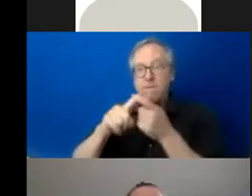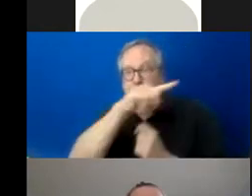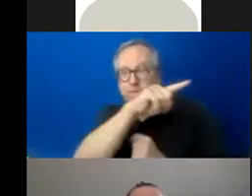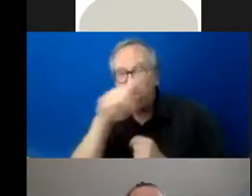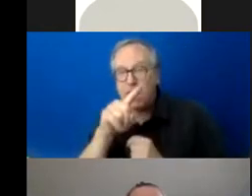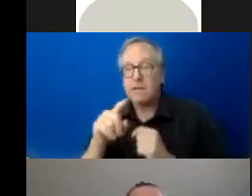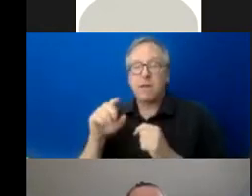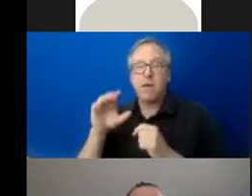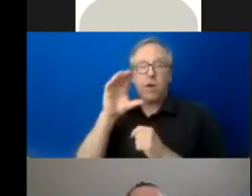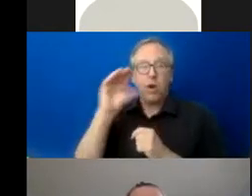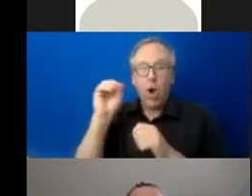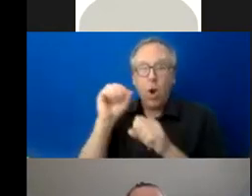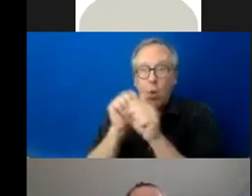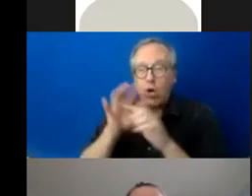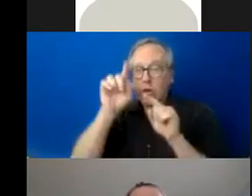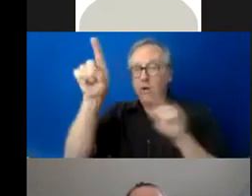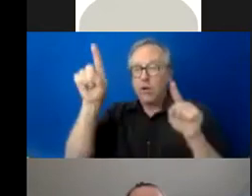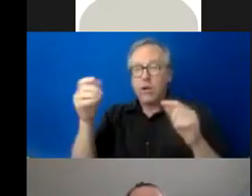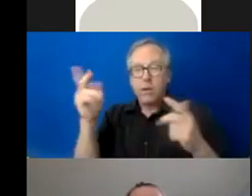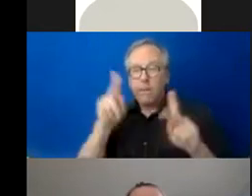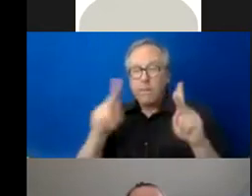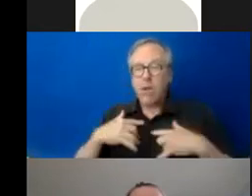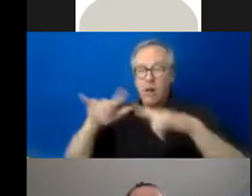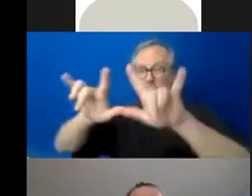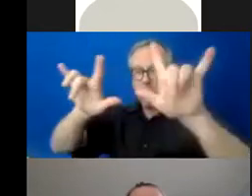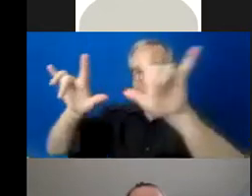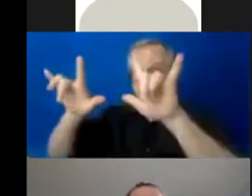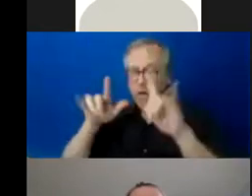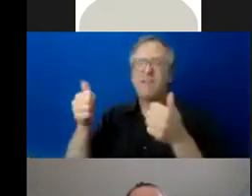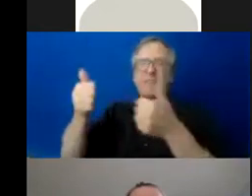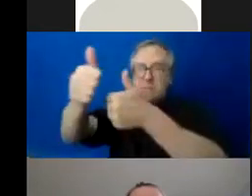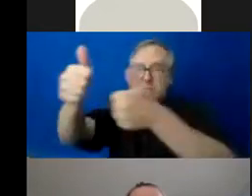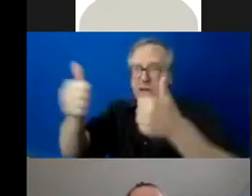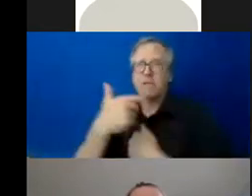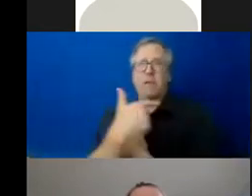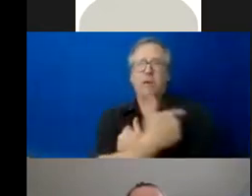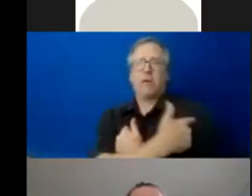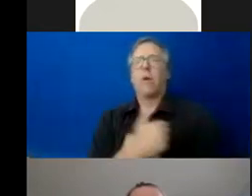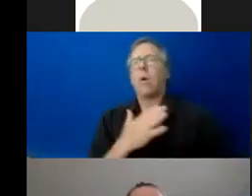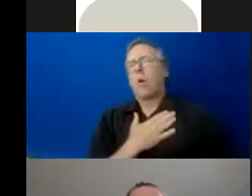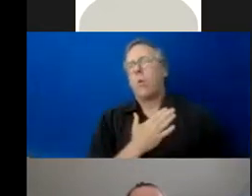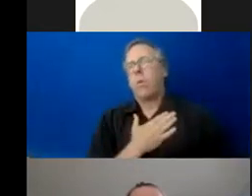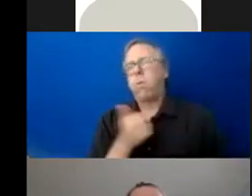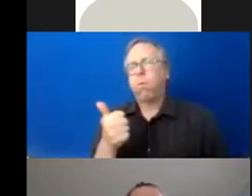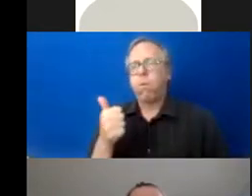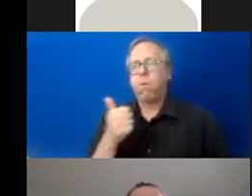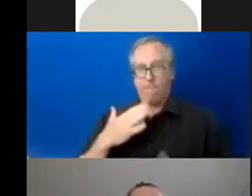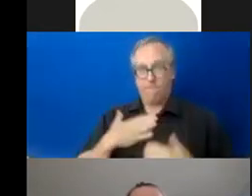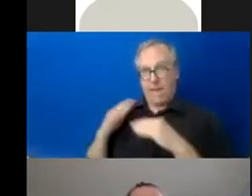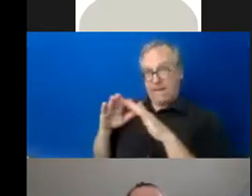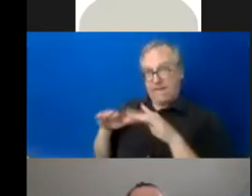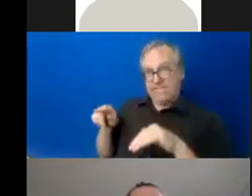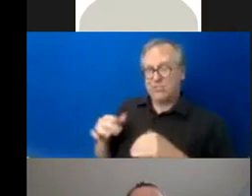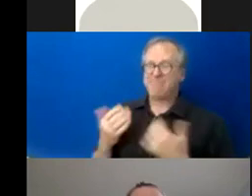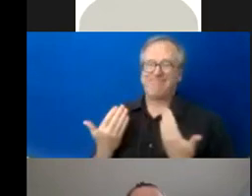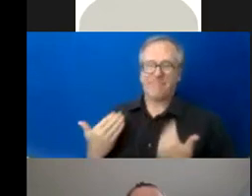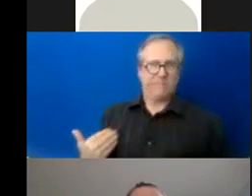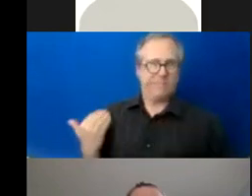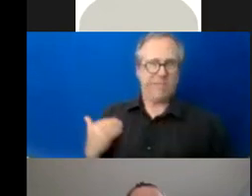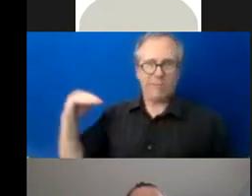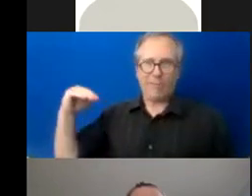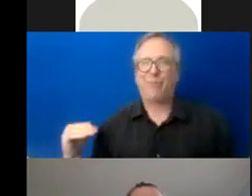my colleagues and everyone I love getting vaccinated. My own children are too young right now. They